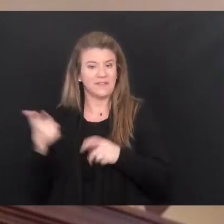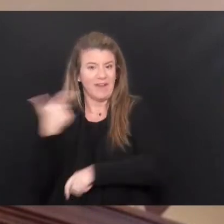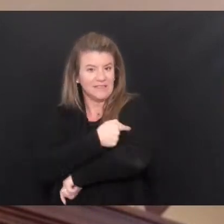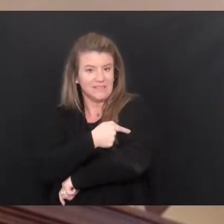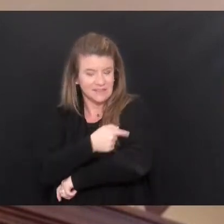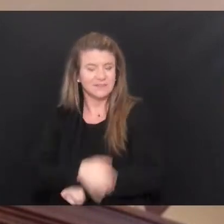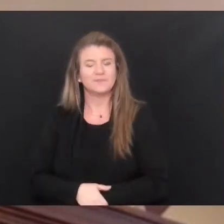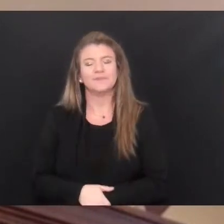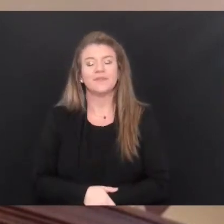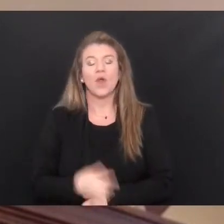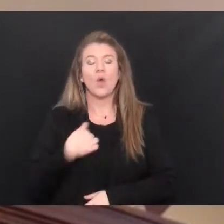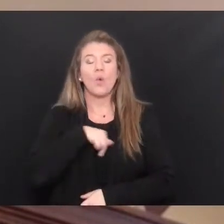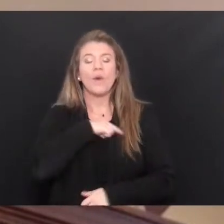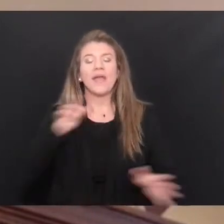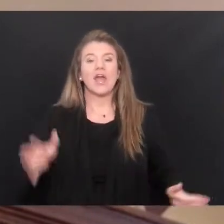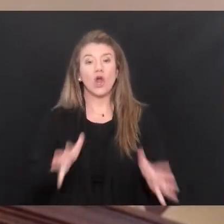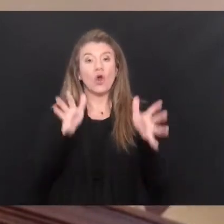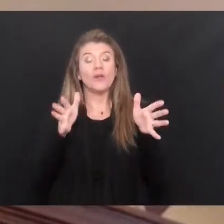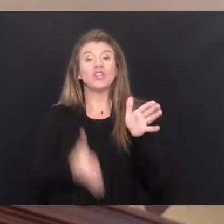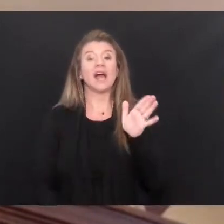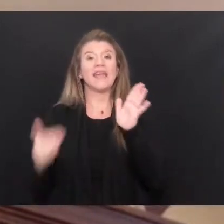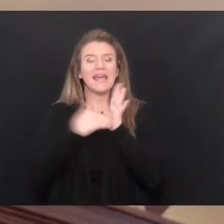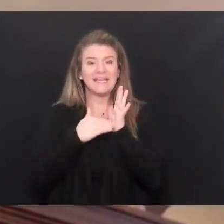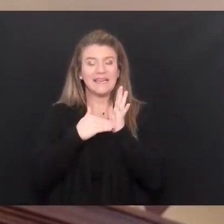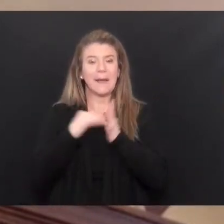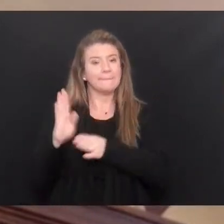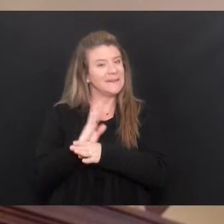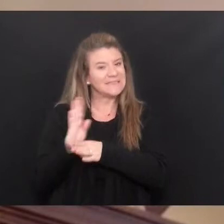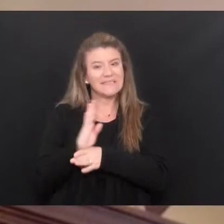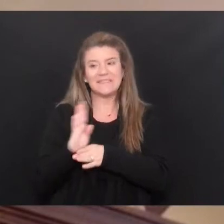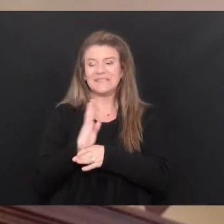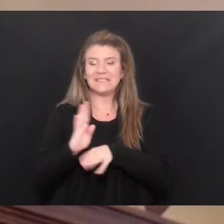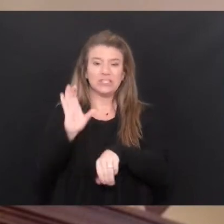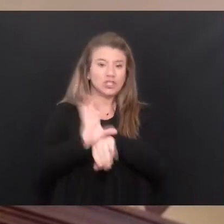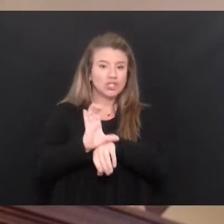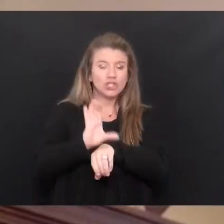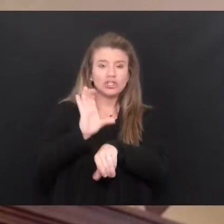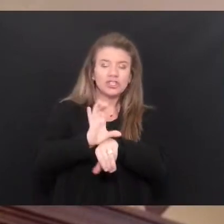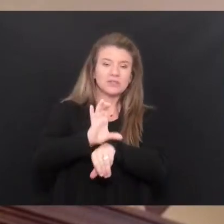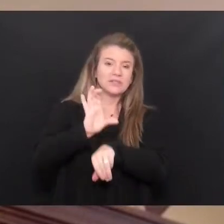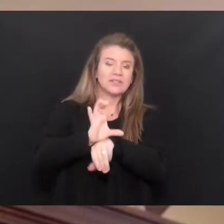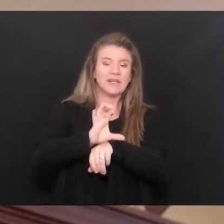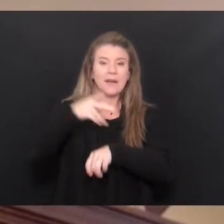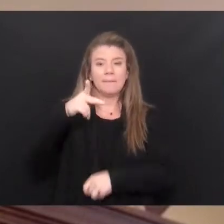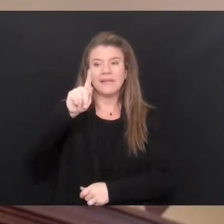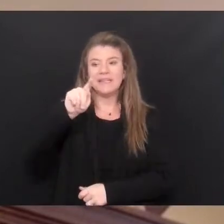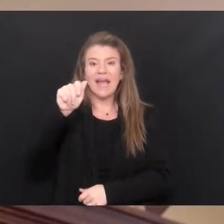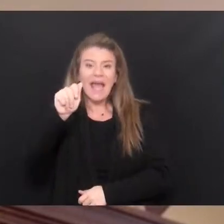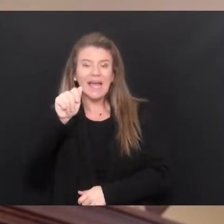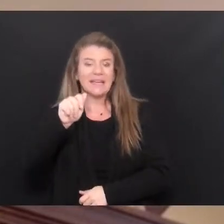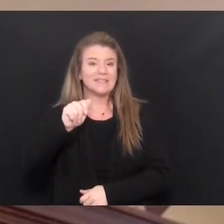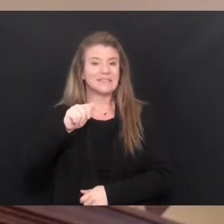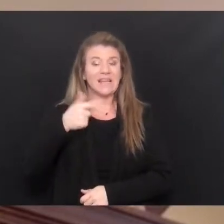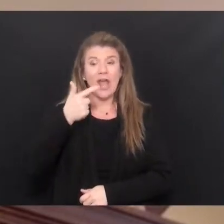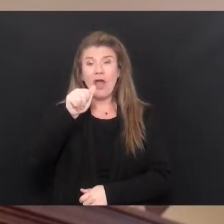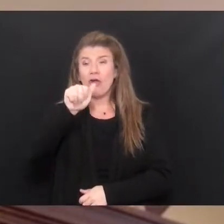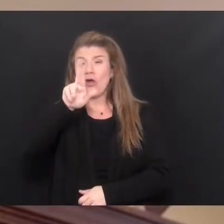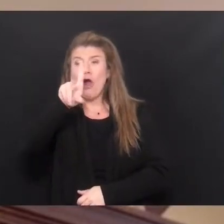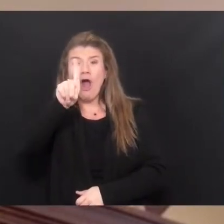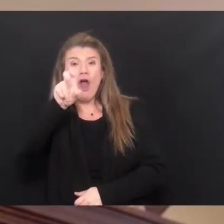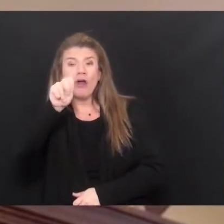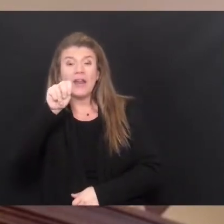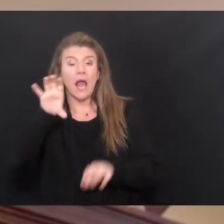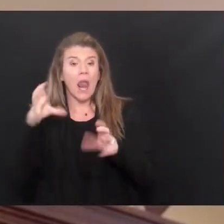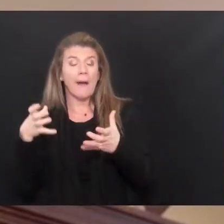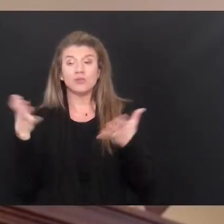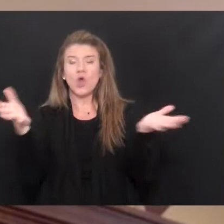So we encourage, again, businesses, churches, PTAs, garden clubs, whoever wants